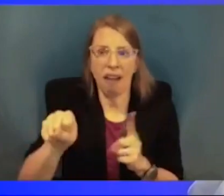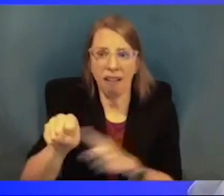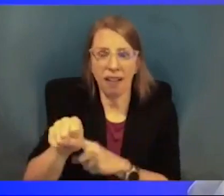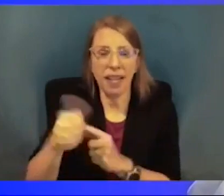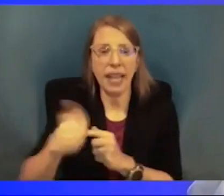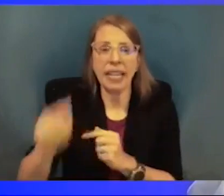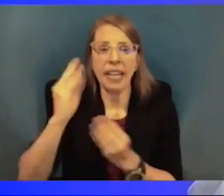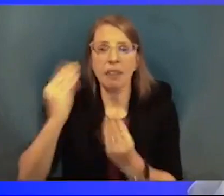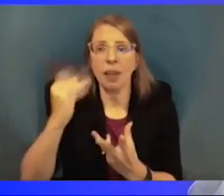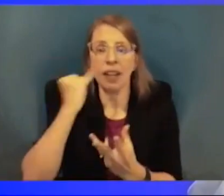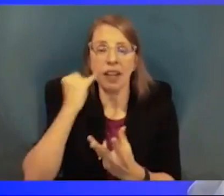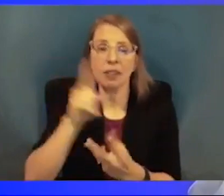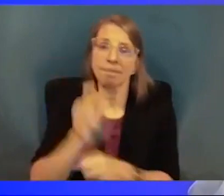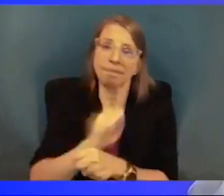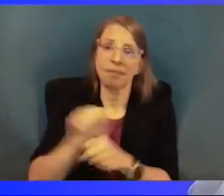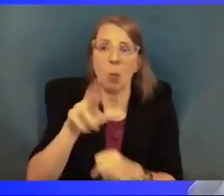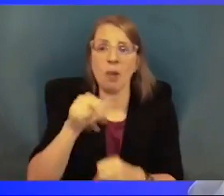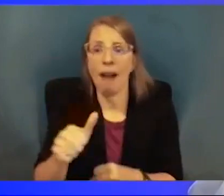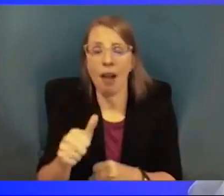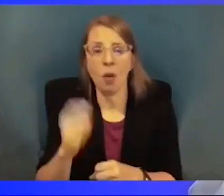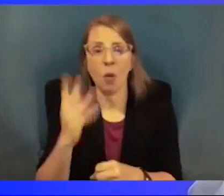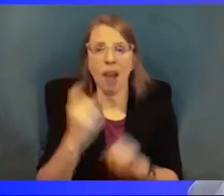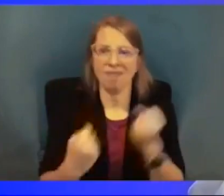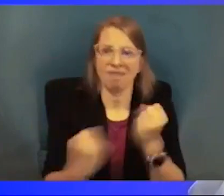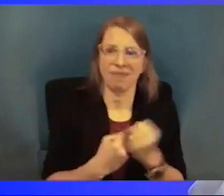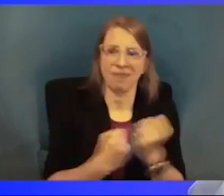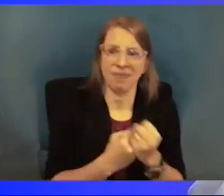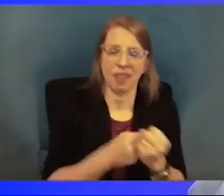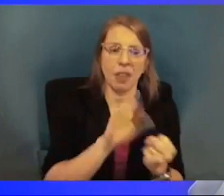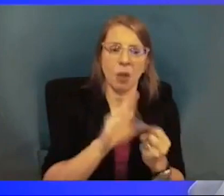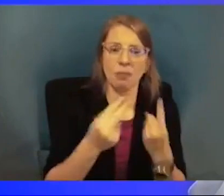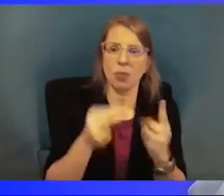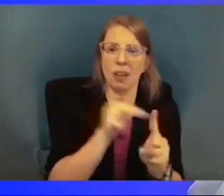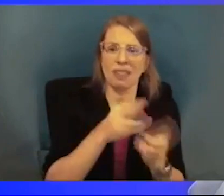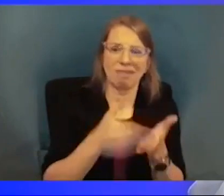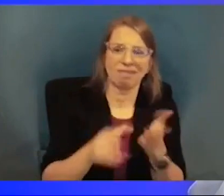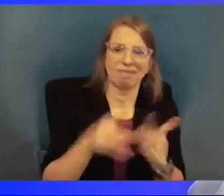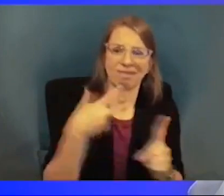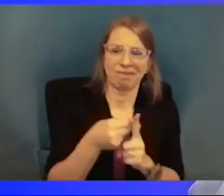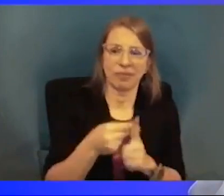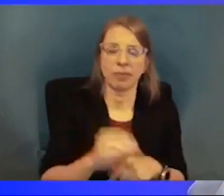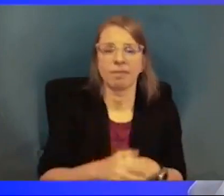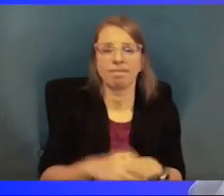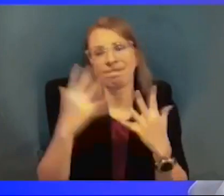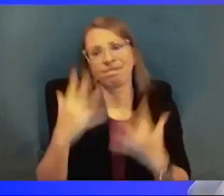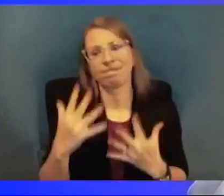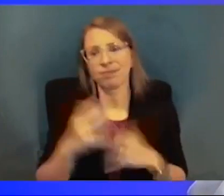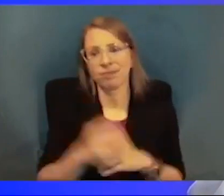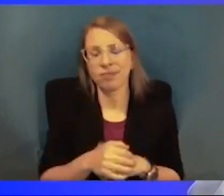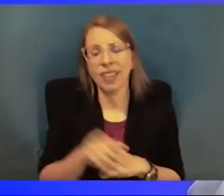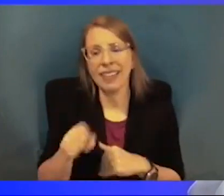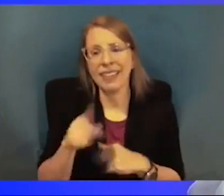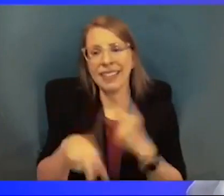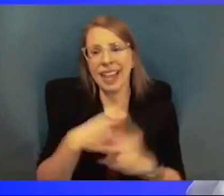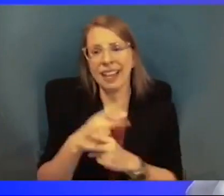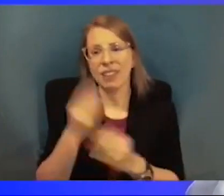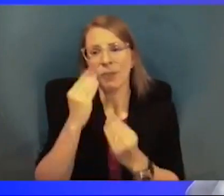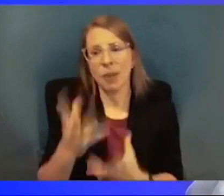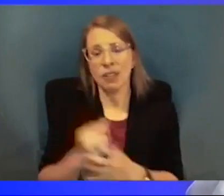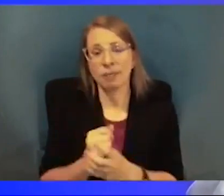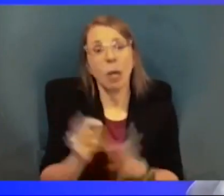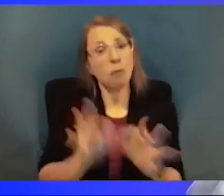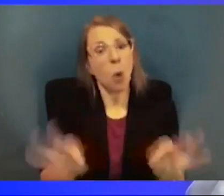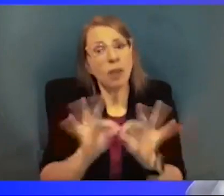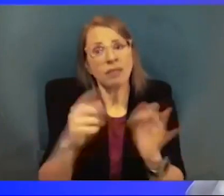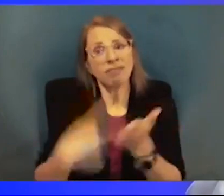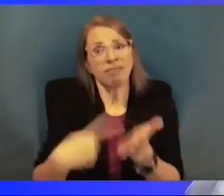real or not, to kind of strengthen their views. So unfortunately, I feel like this, this kind of information, which is important to talk about it